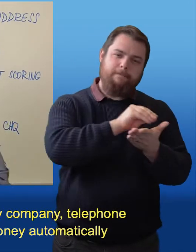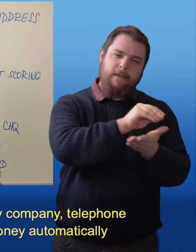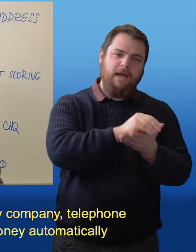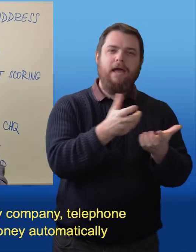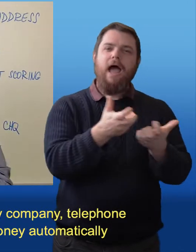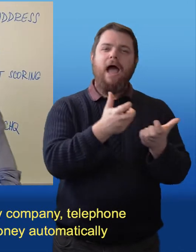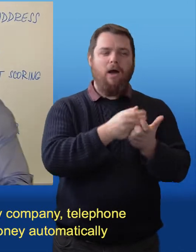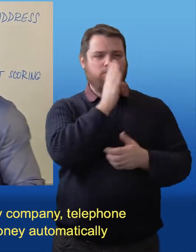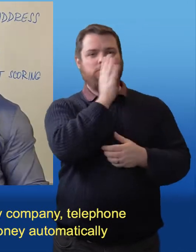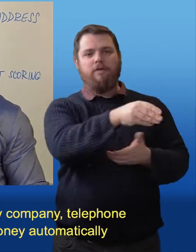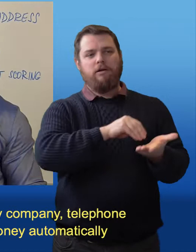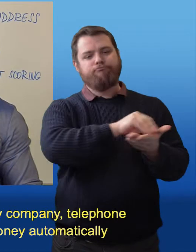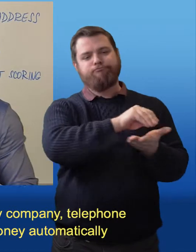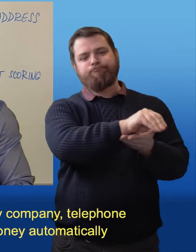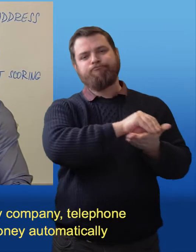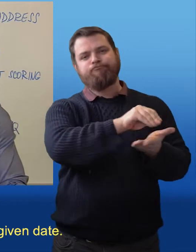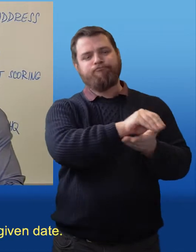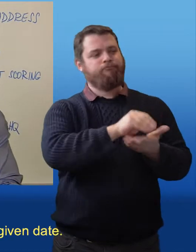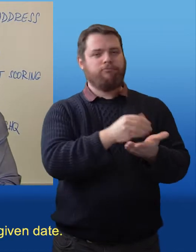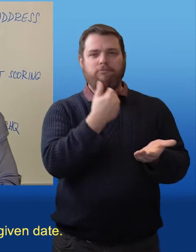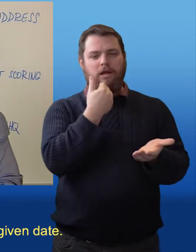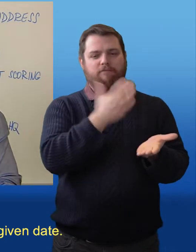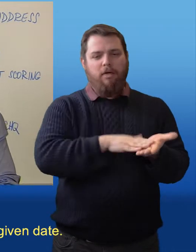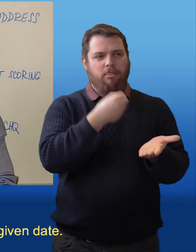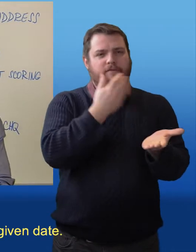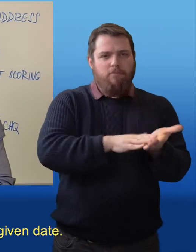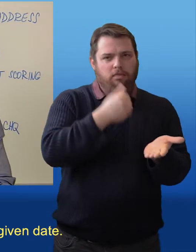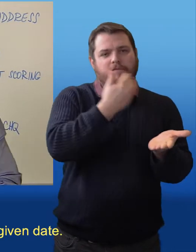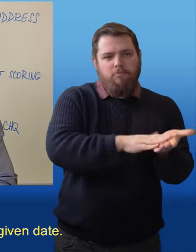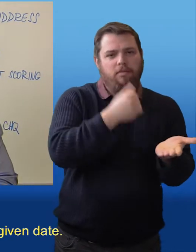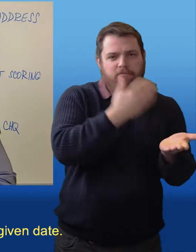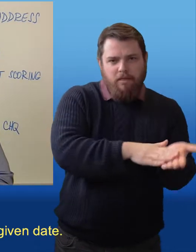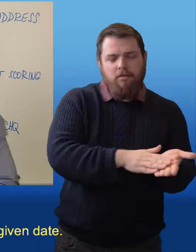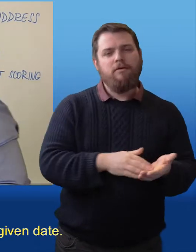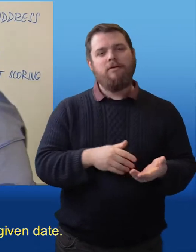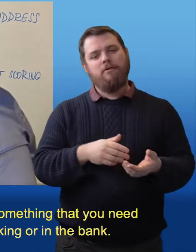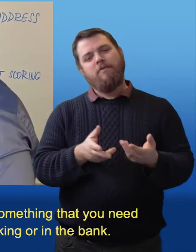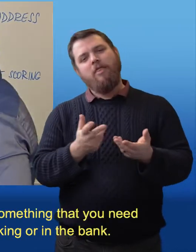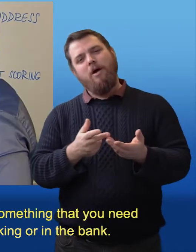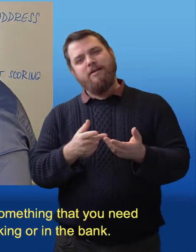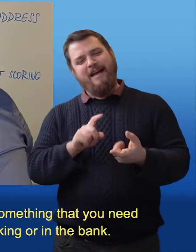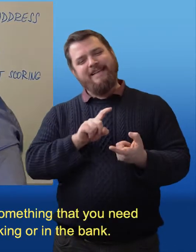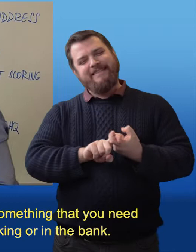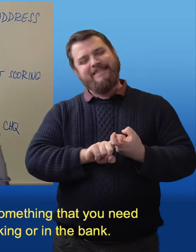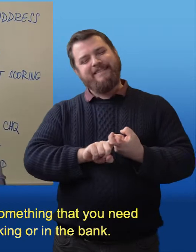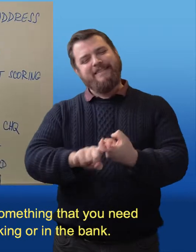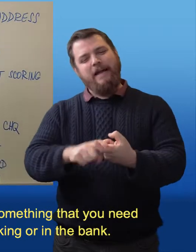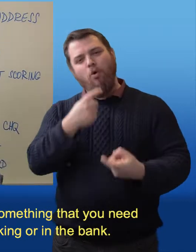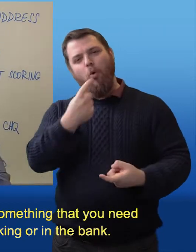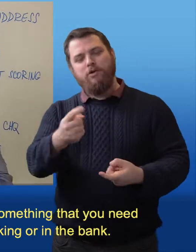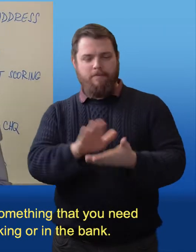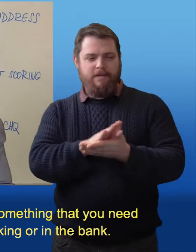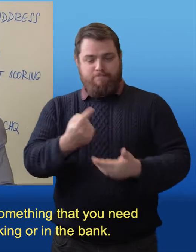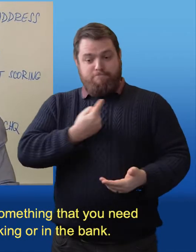provider, etc., they'll take money automatically from your account on given date. Standing order means this is something